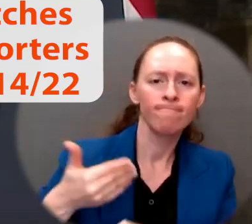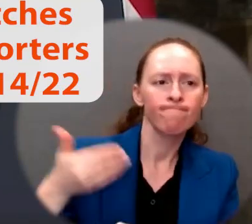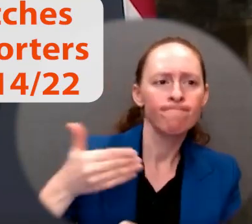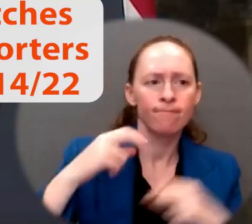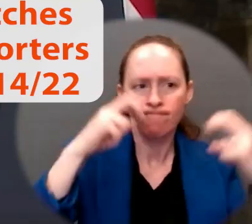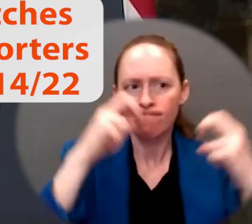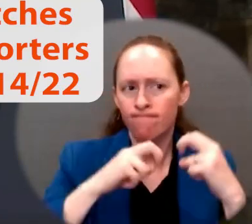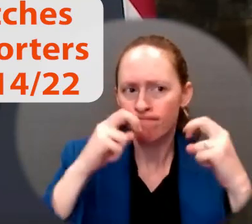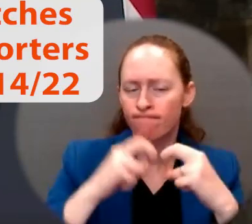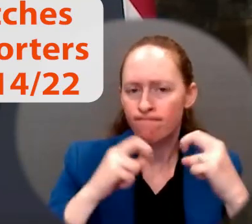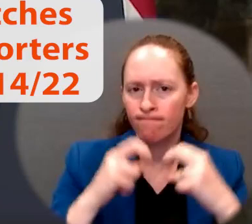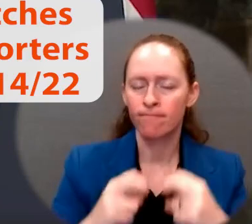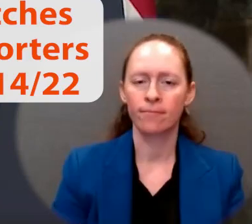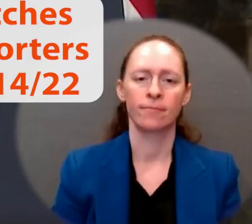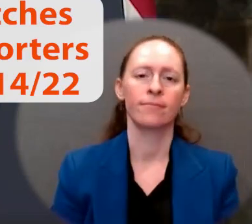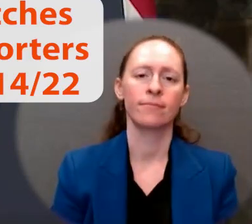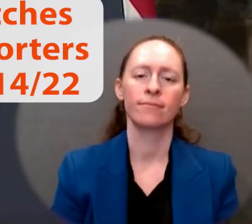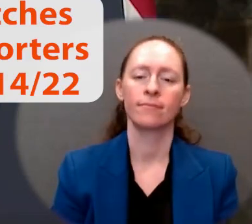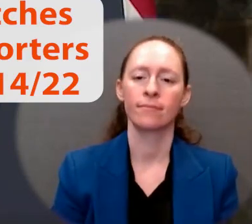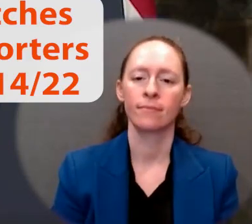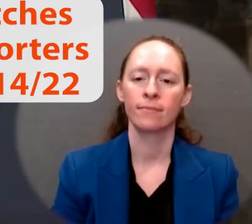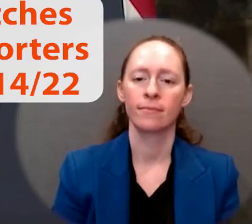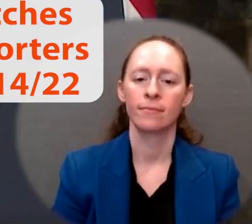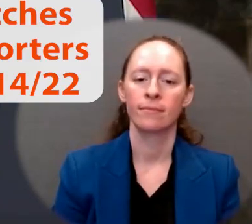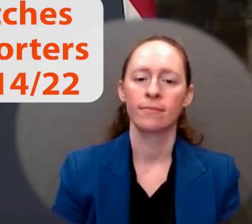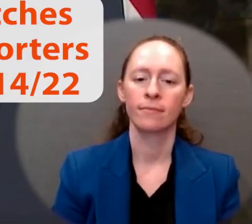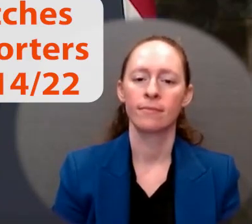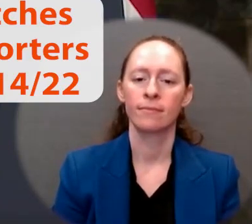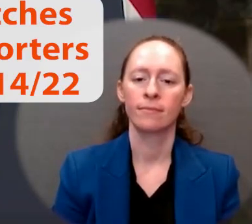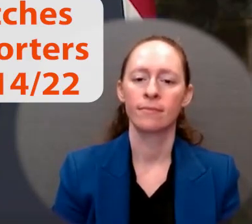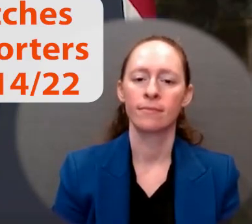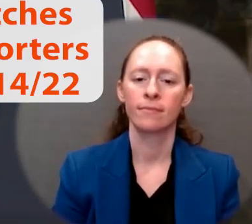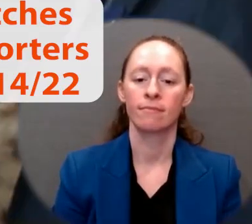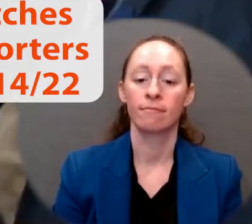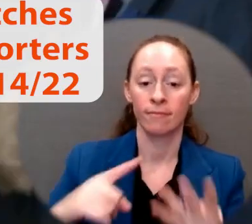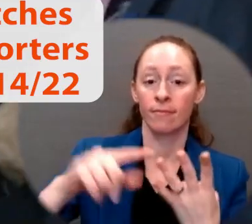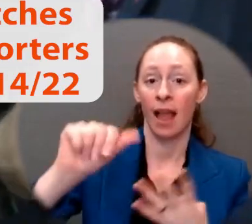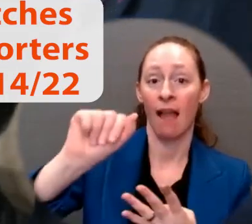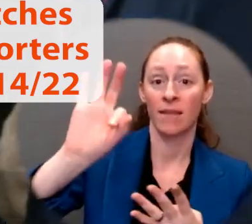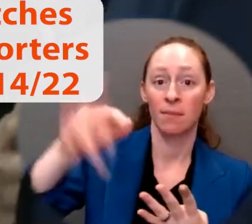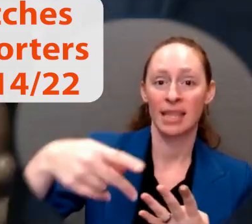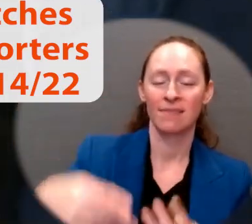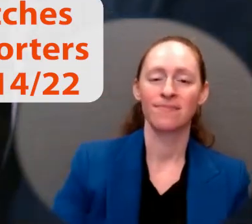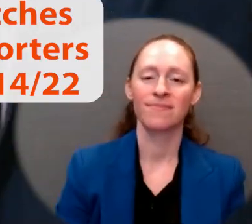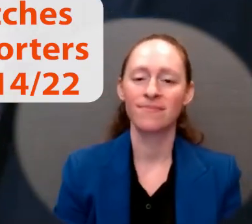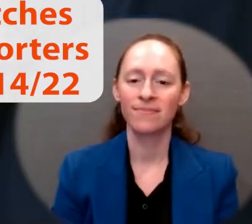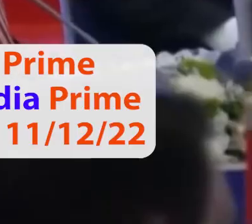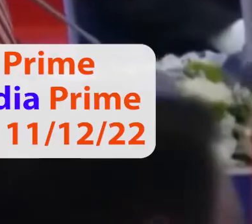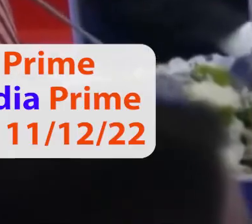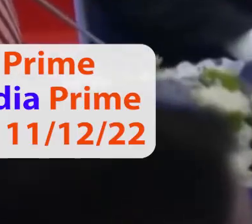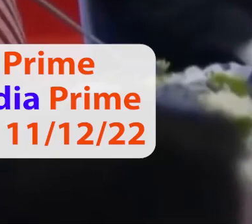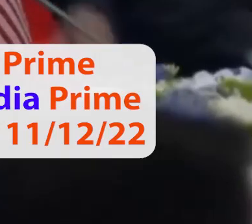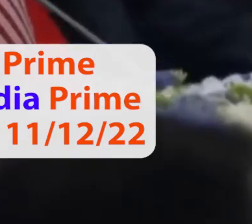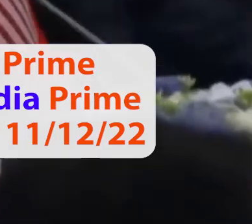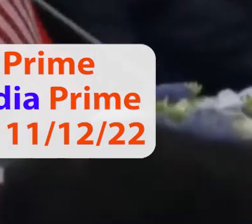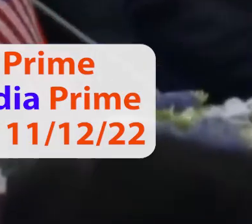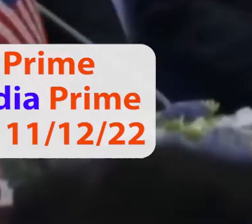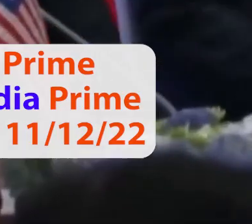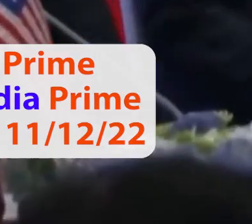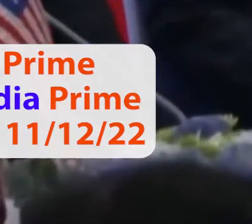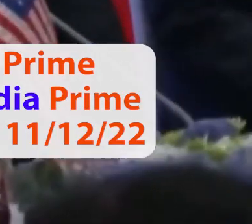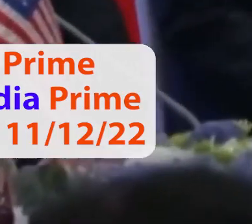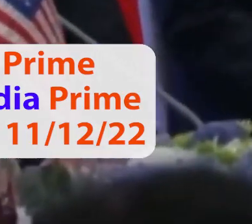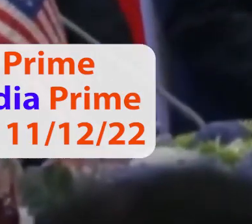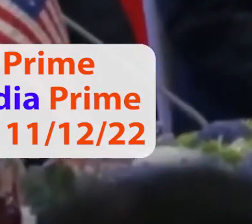Thank you very much, Mr. President. Extremely close. Excuse me, I don't usually talk that loud. And now that